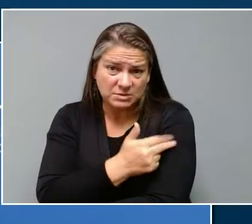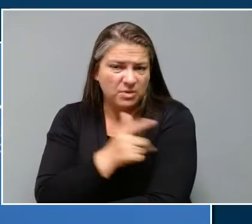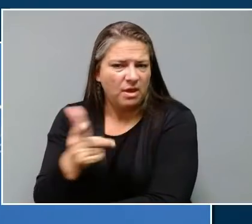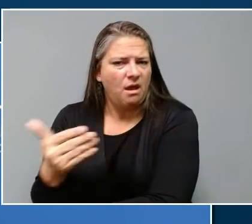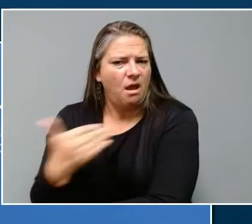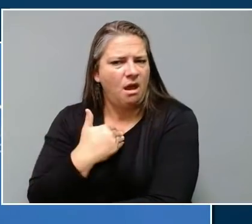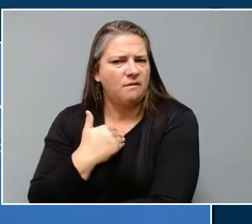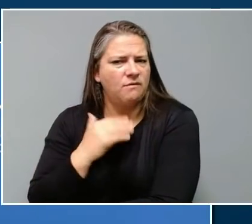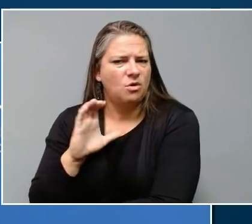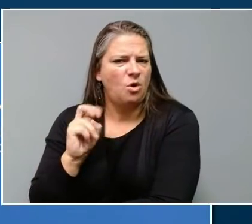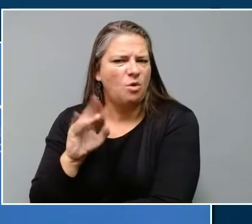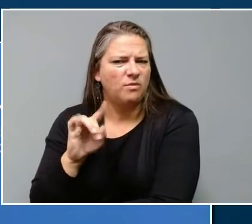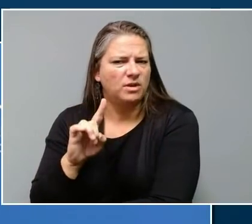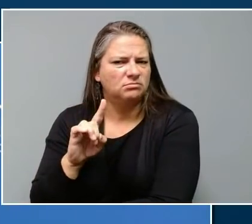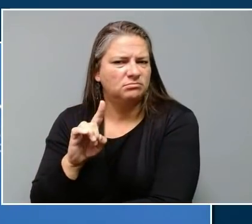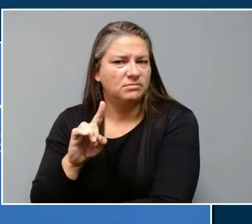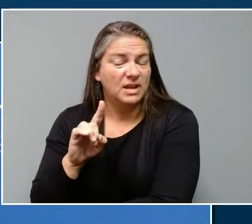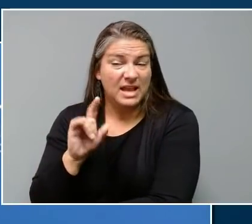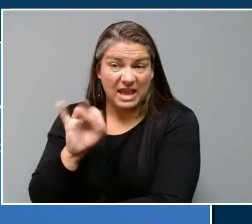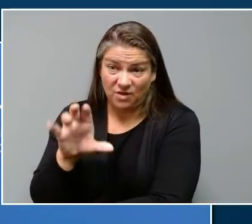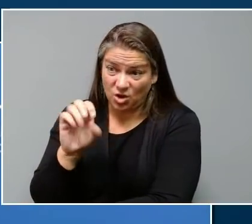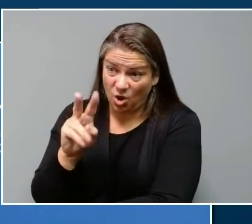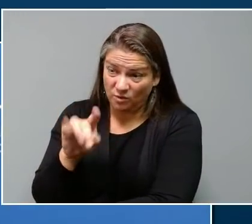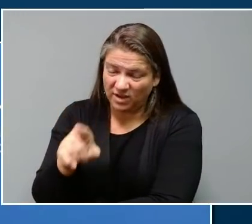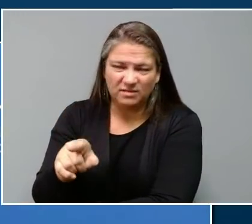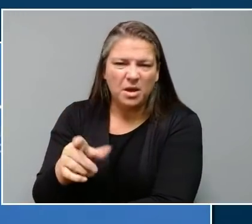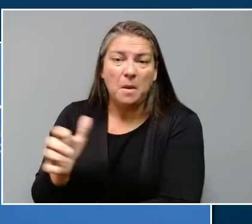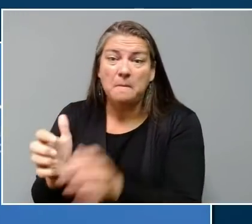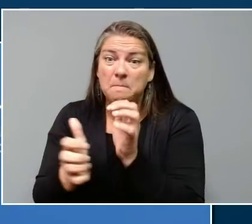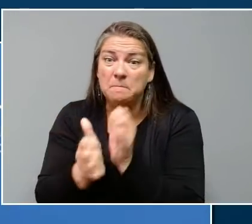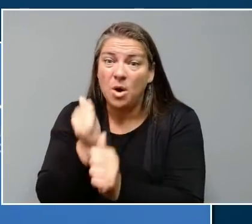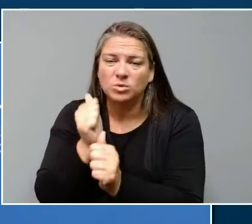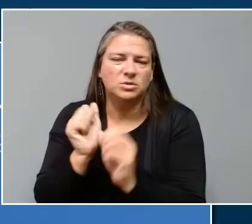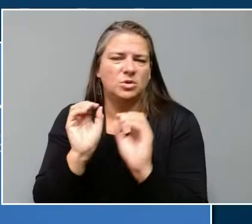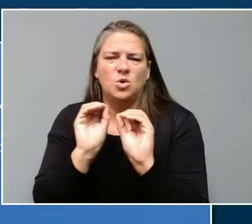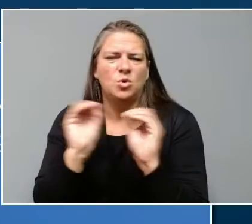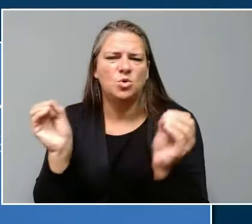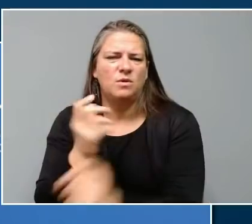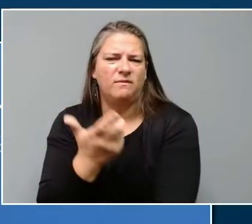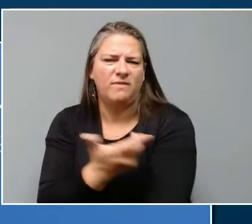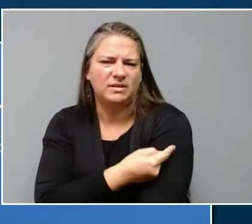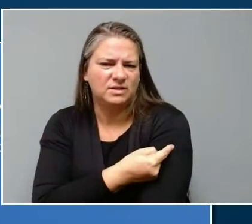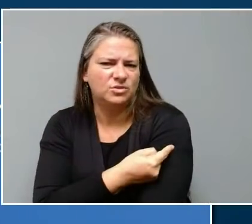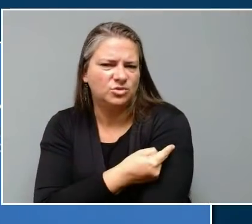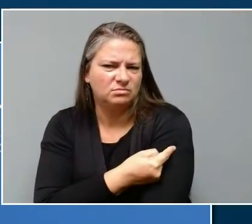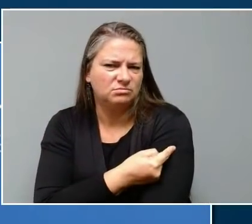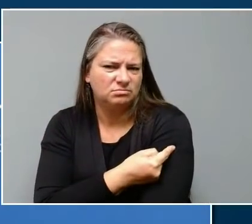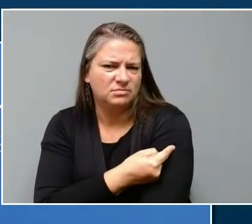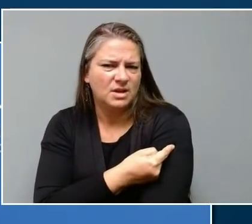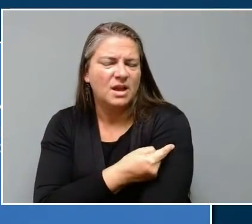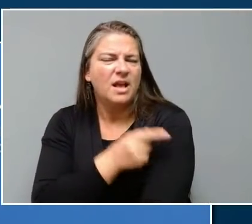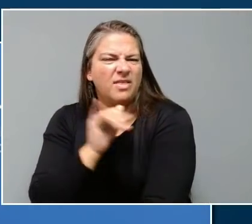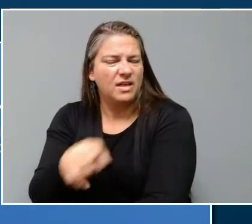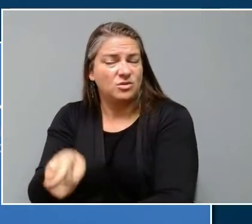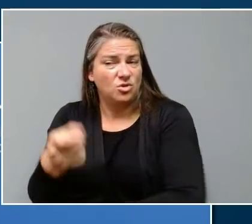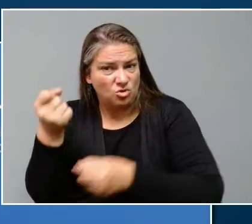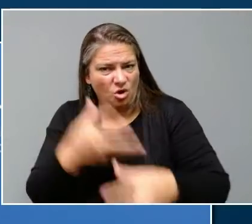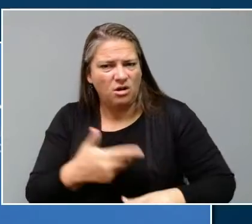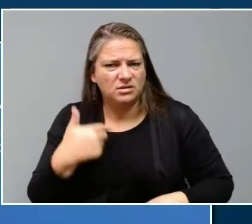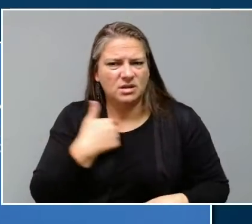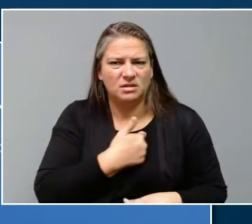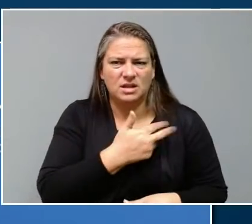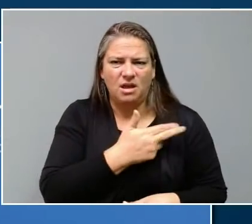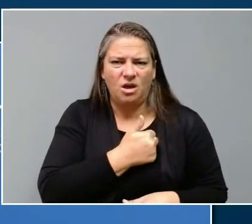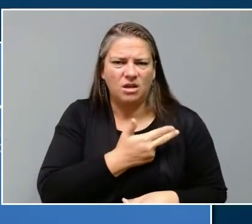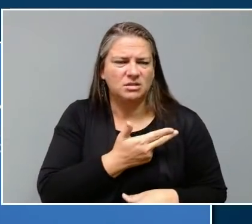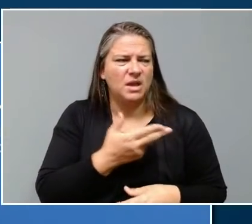are unvaccinated. Vaccination is the primary way that we will avoid further overwhelming the healthcare system here at home, in our